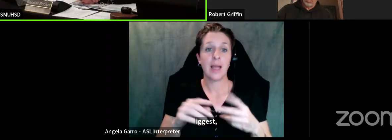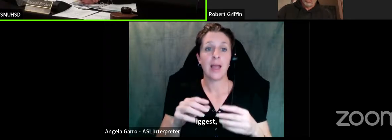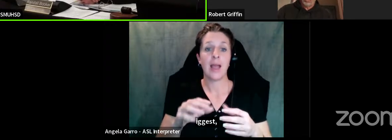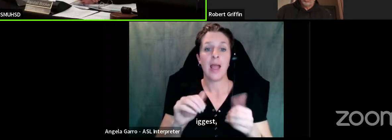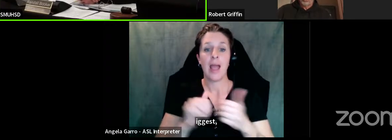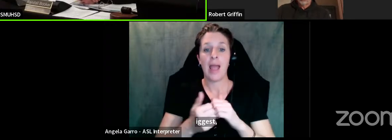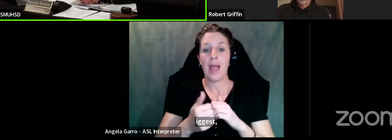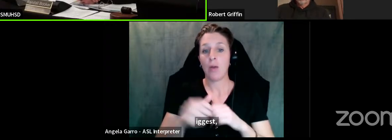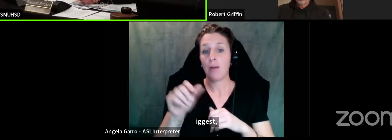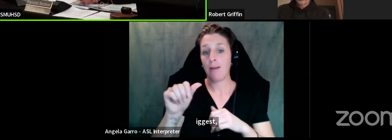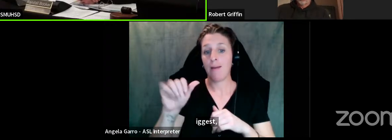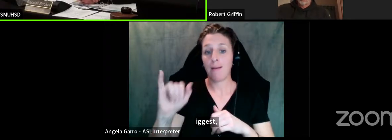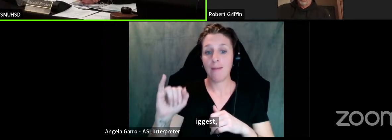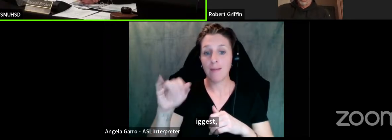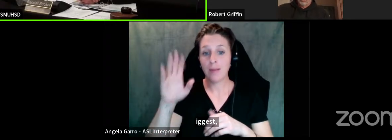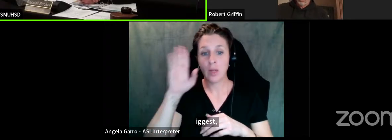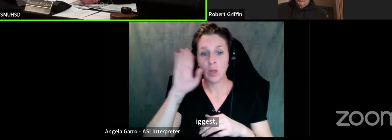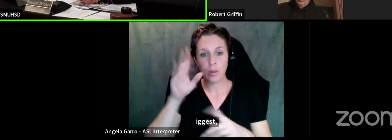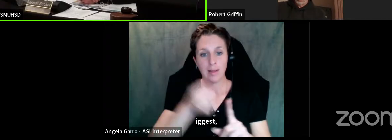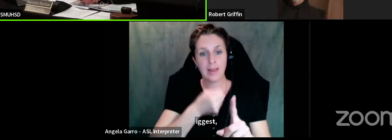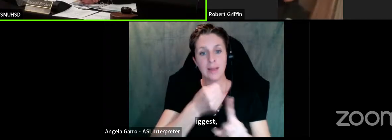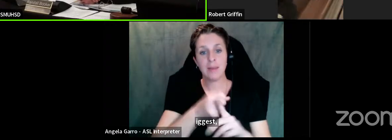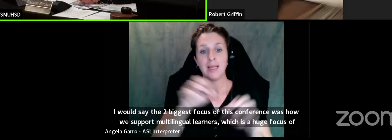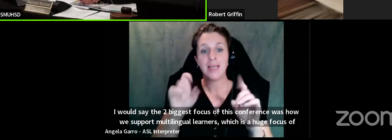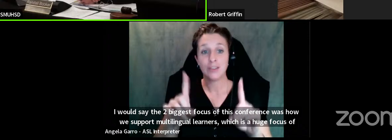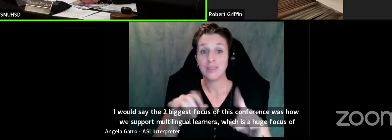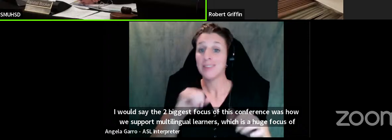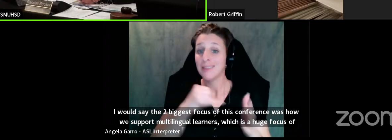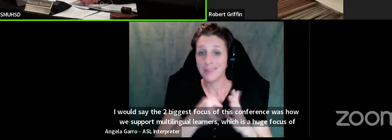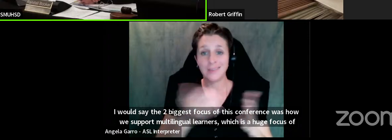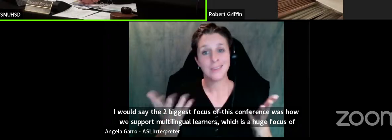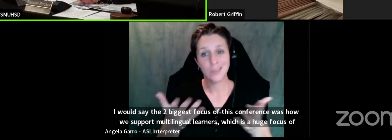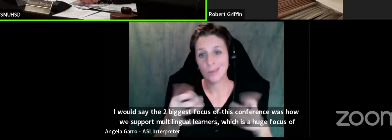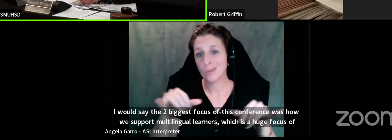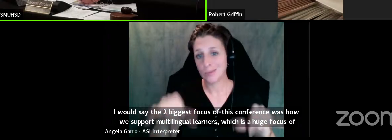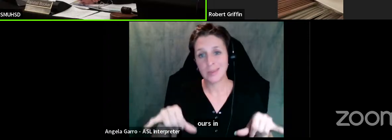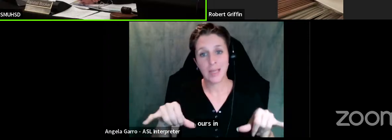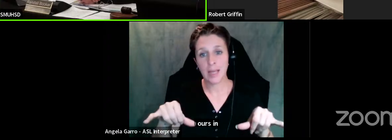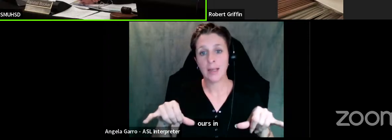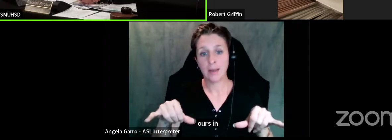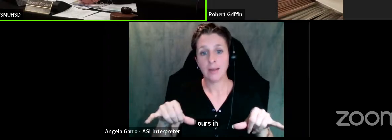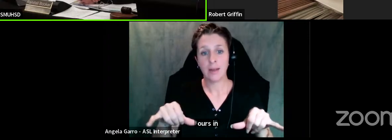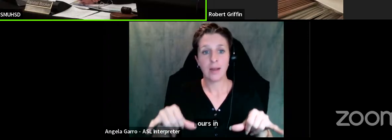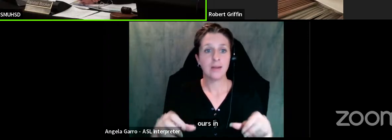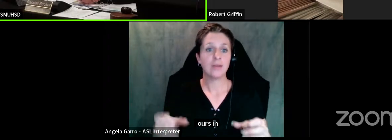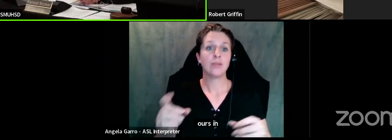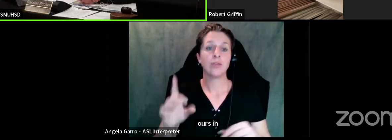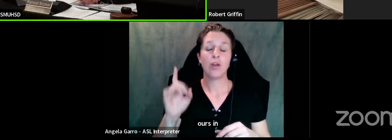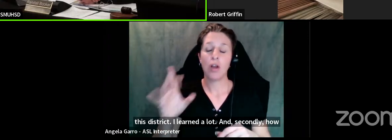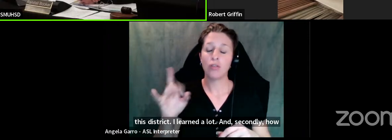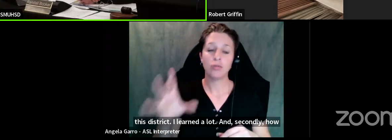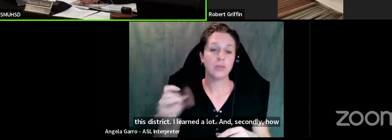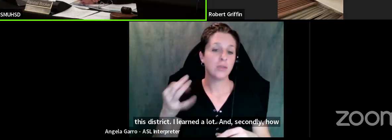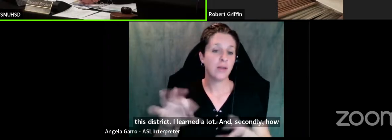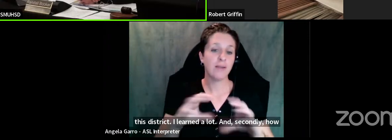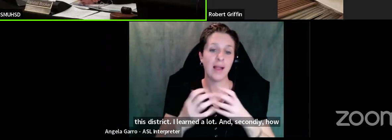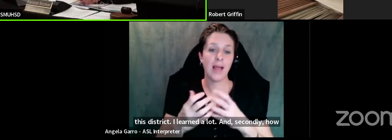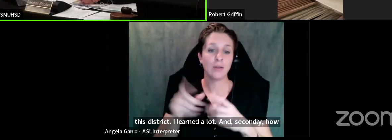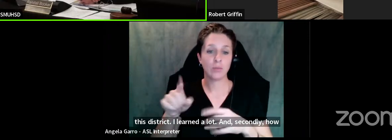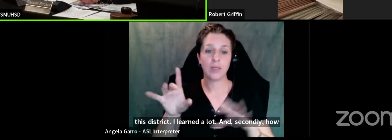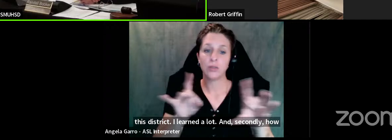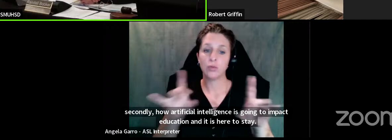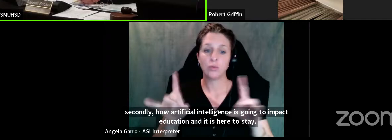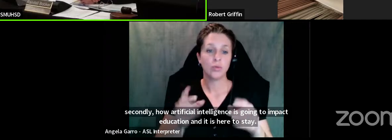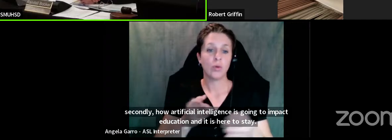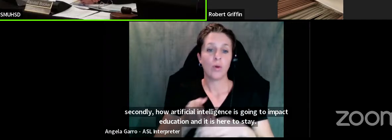intelligence is going to impact education, and it is here to stay. there were hundreds of classes from which to choose over a